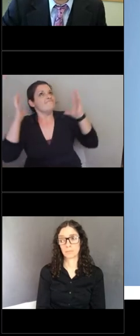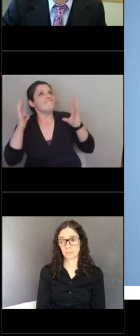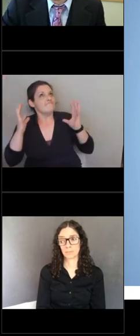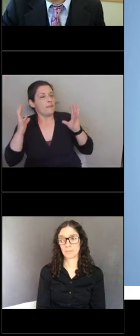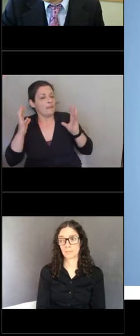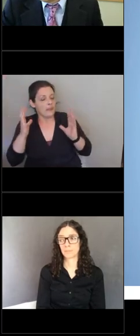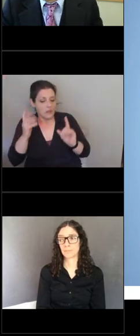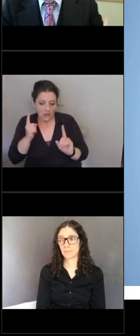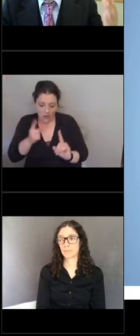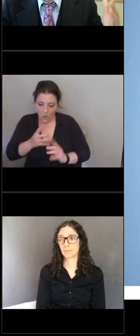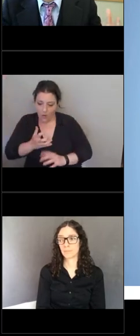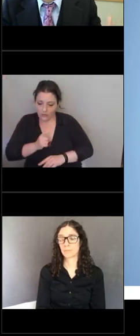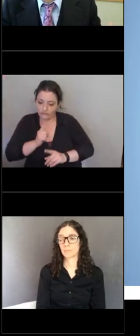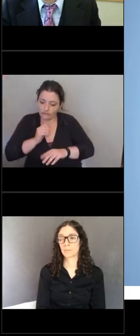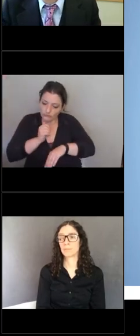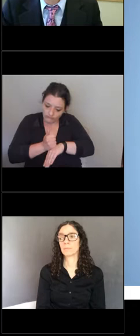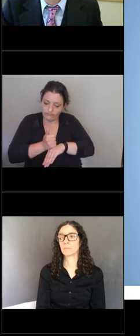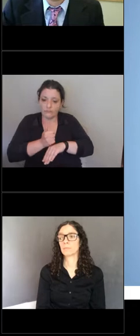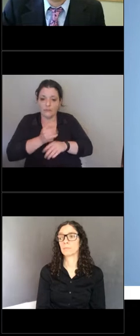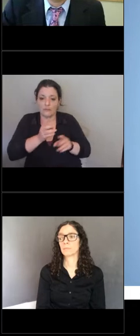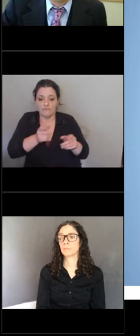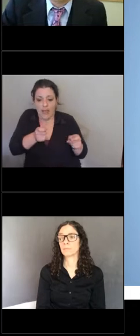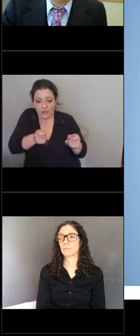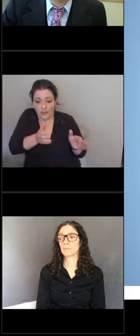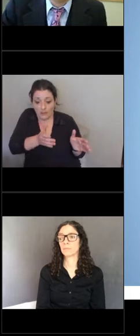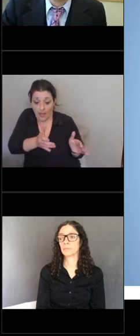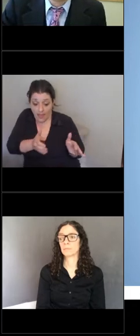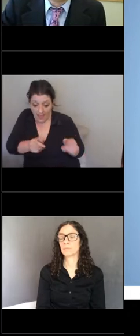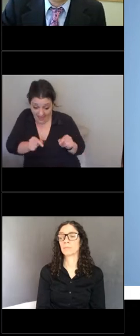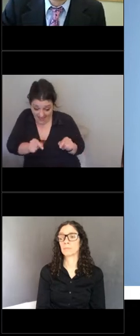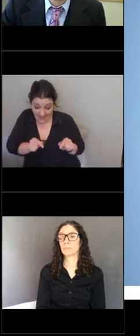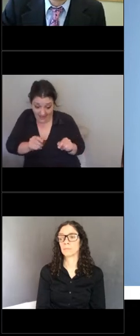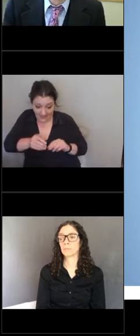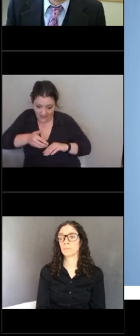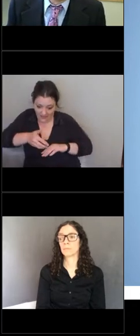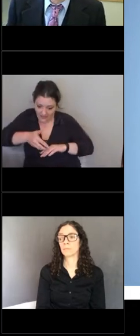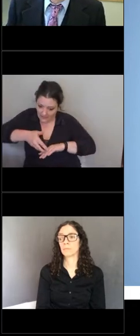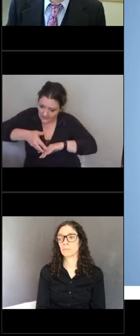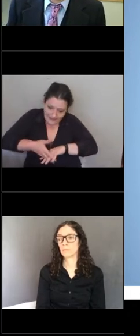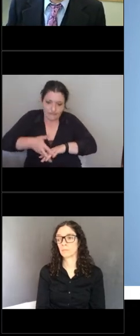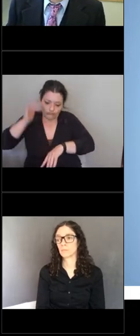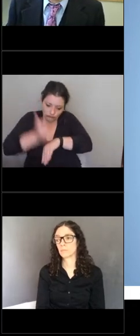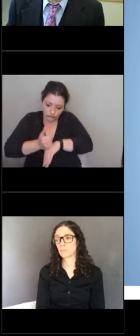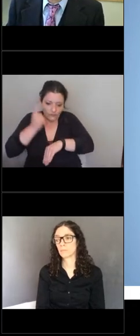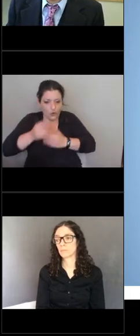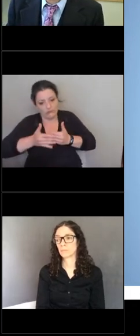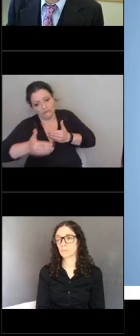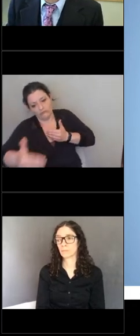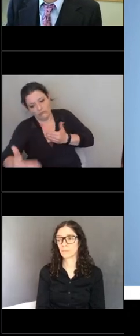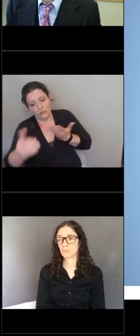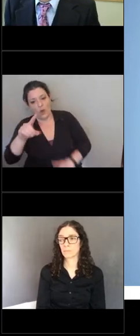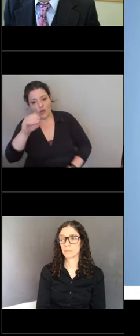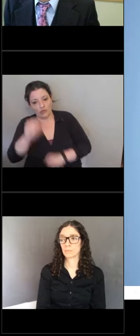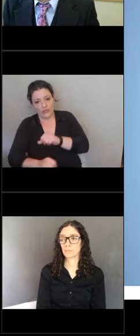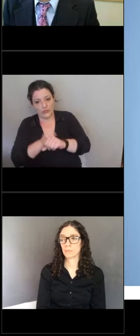would be valid for the next 100 years. Being cognizant and aware of the impacts of climate